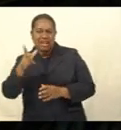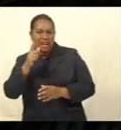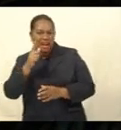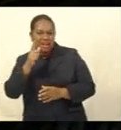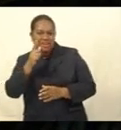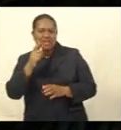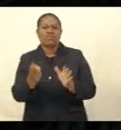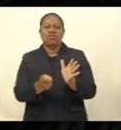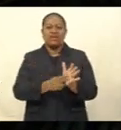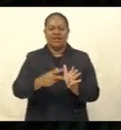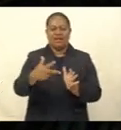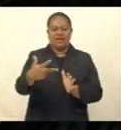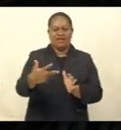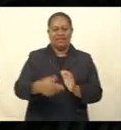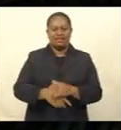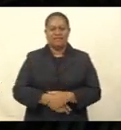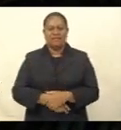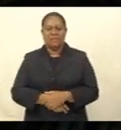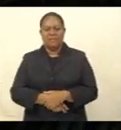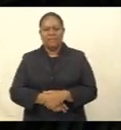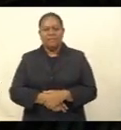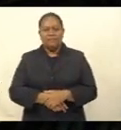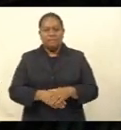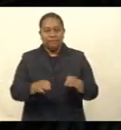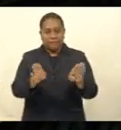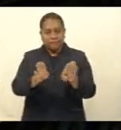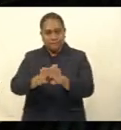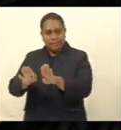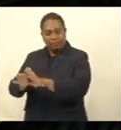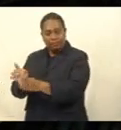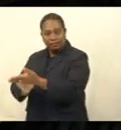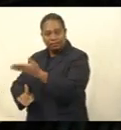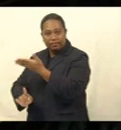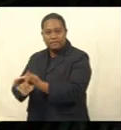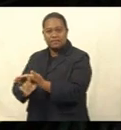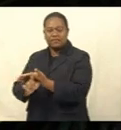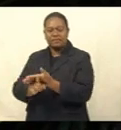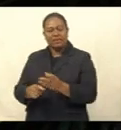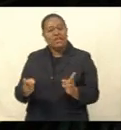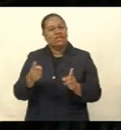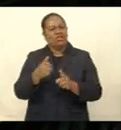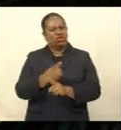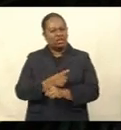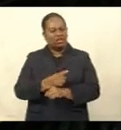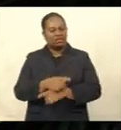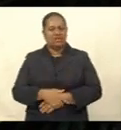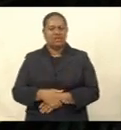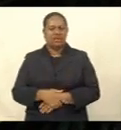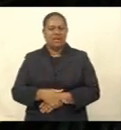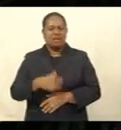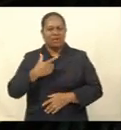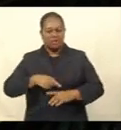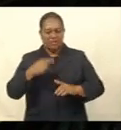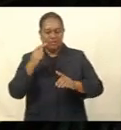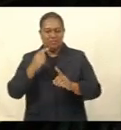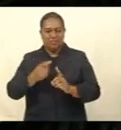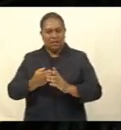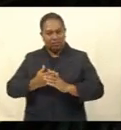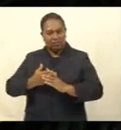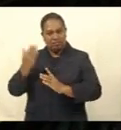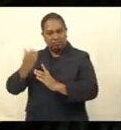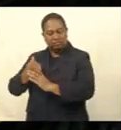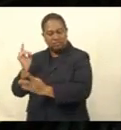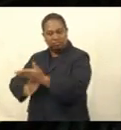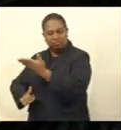And also the borders of the areas, as I said, are unchanged. The lifting of that lockdown measure, as Dr. Fong said,